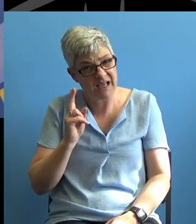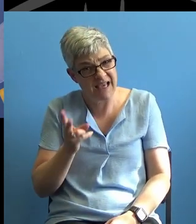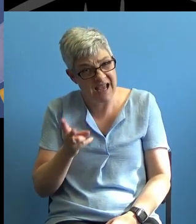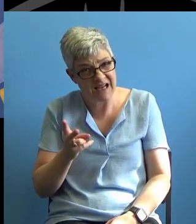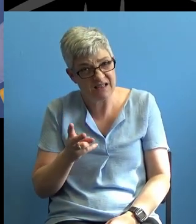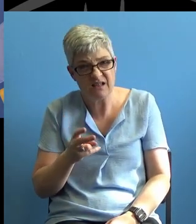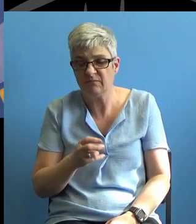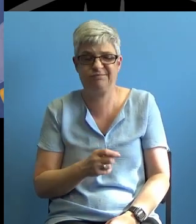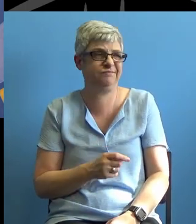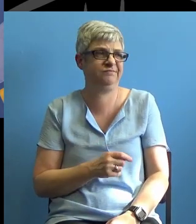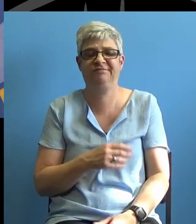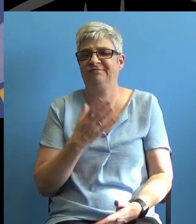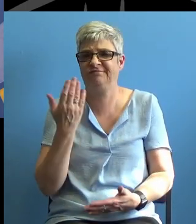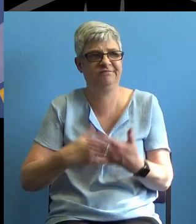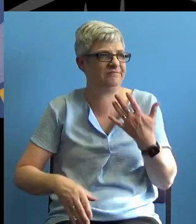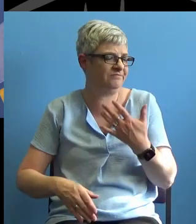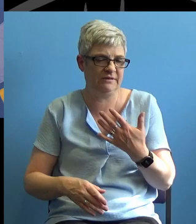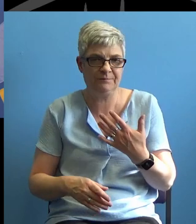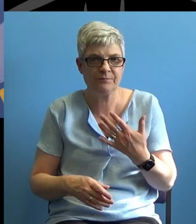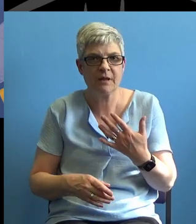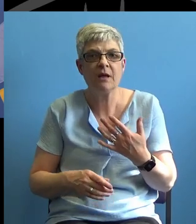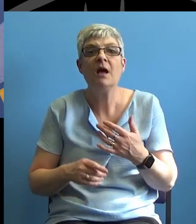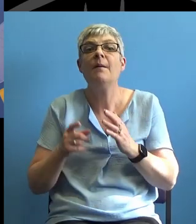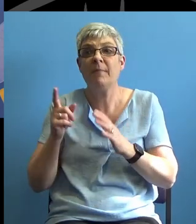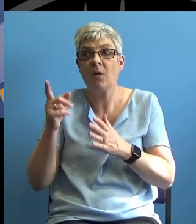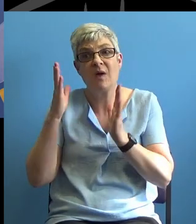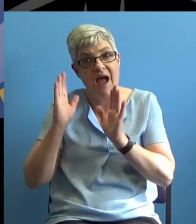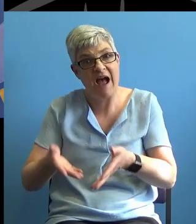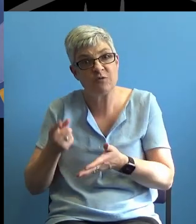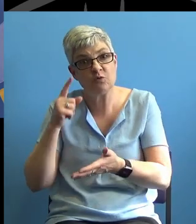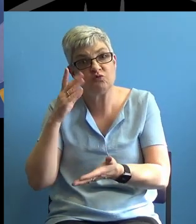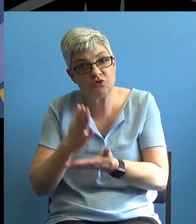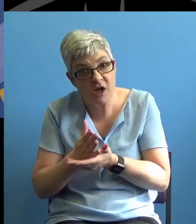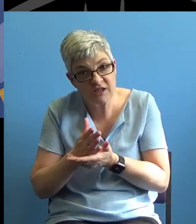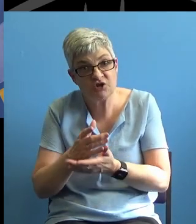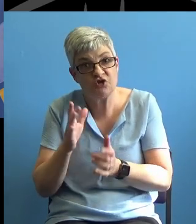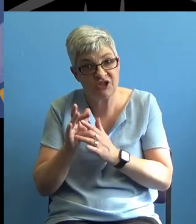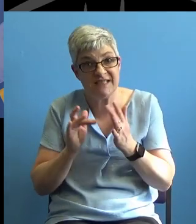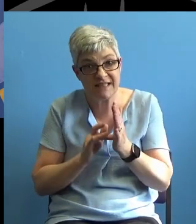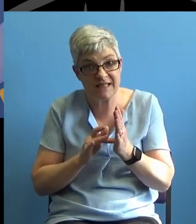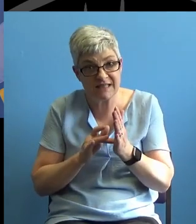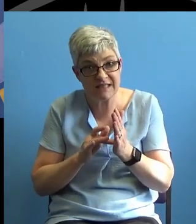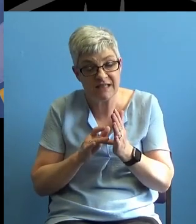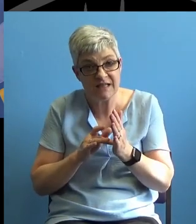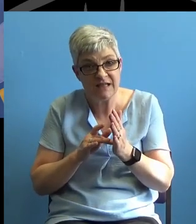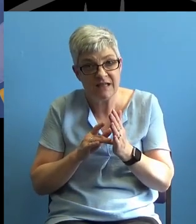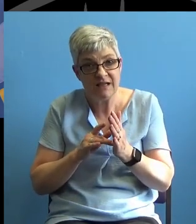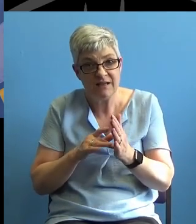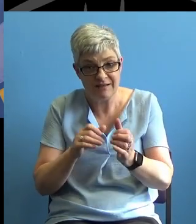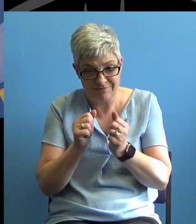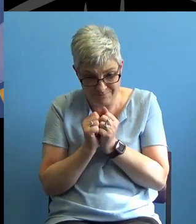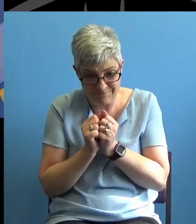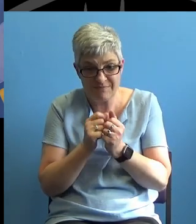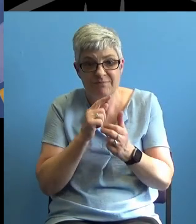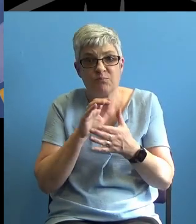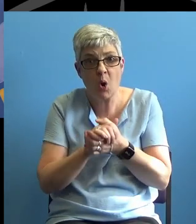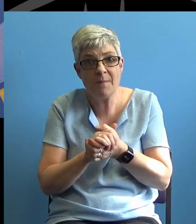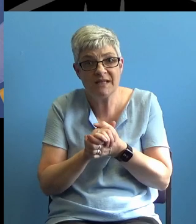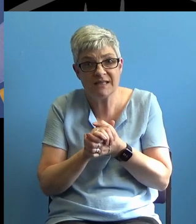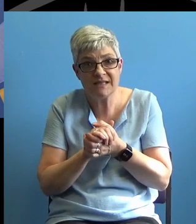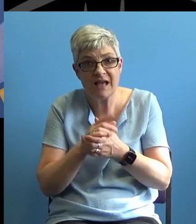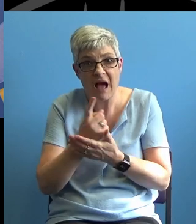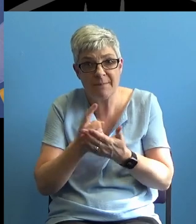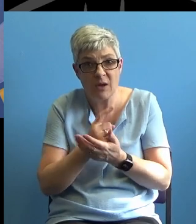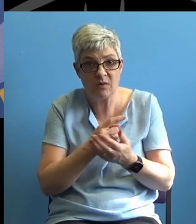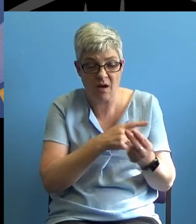too far. If we can trust Jesus for keeping his words and these other ones, surely we can trust him for his word about